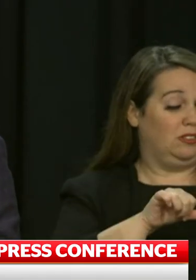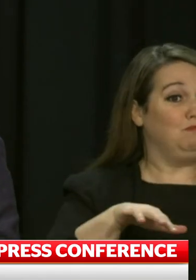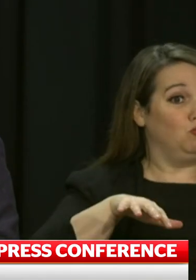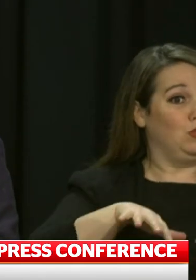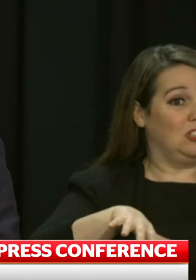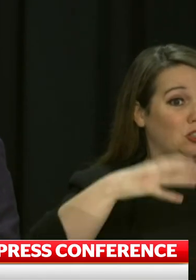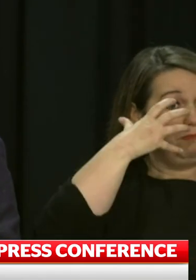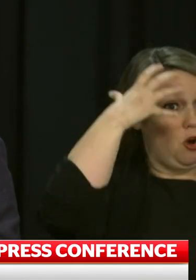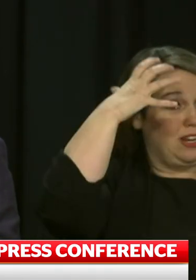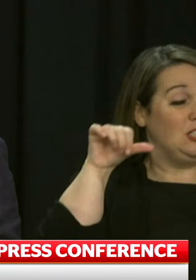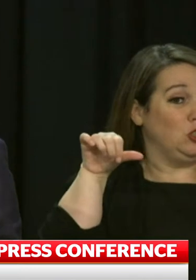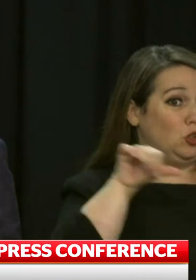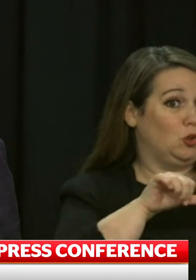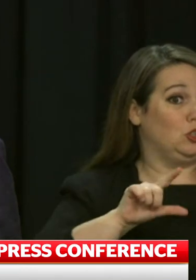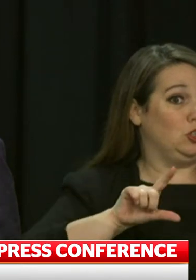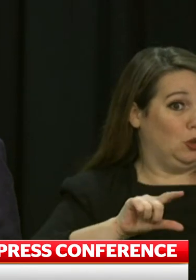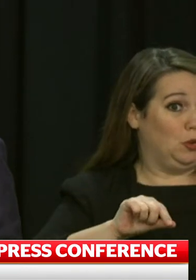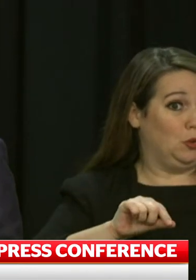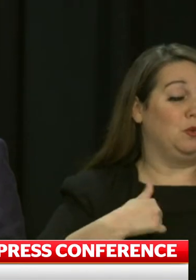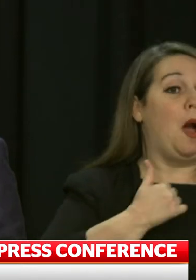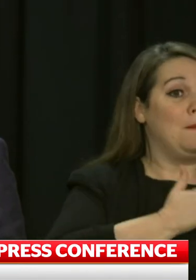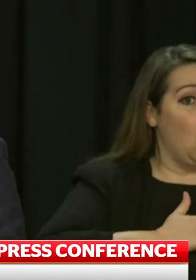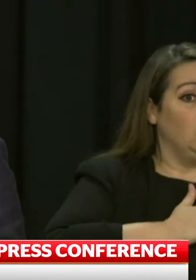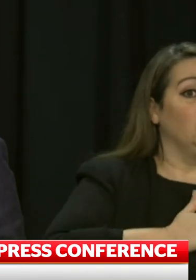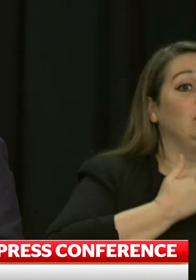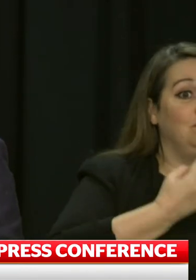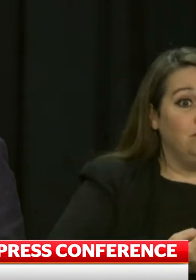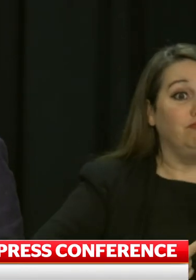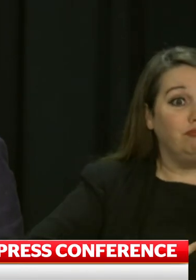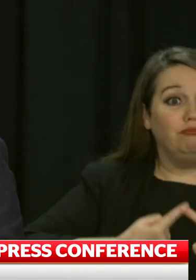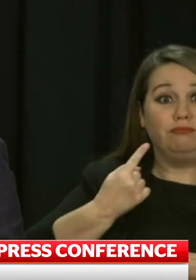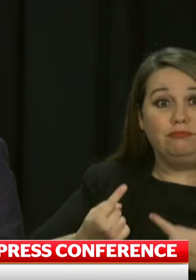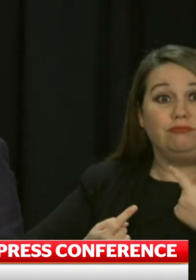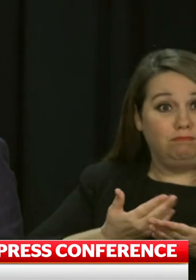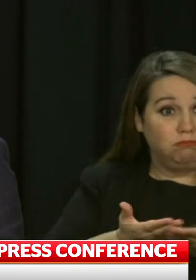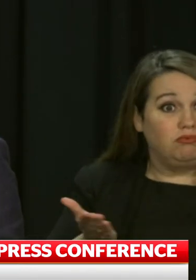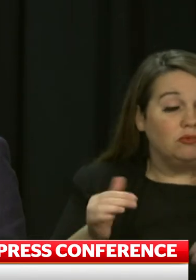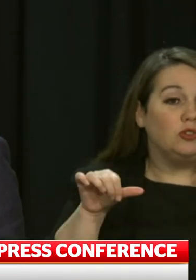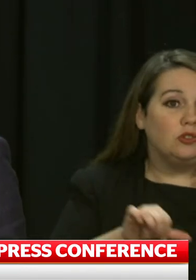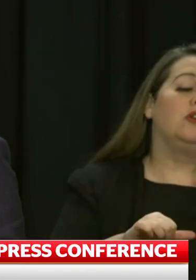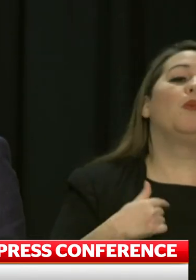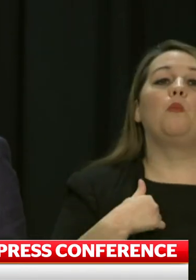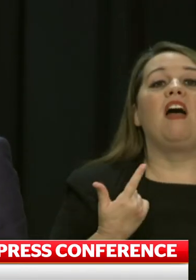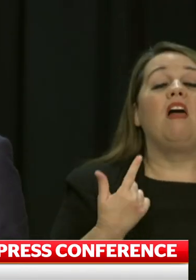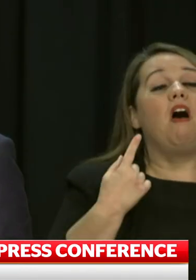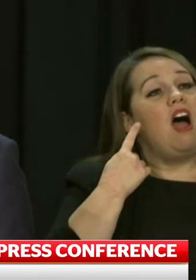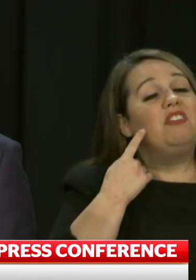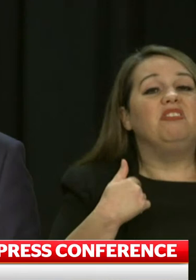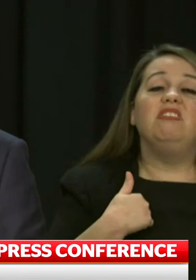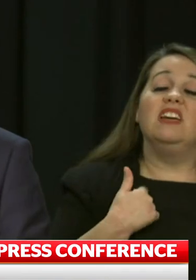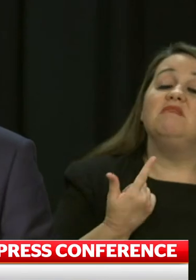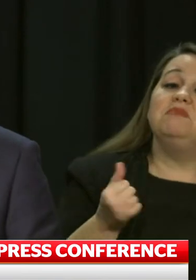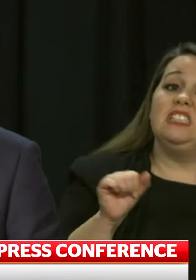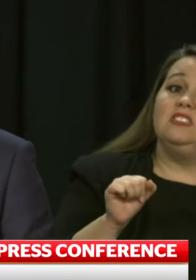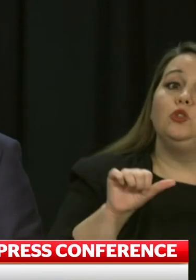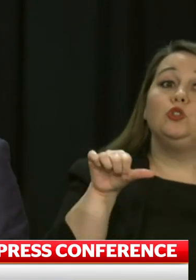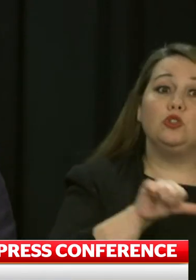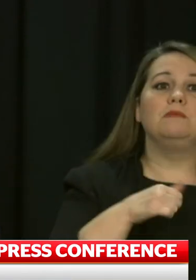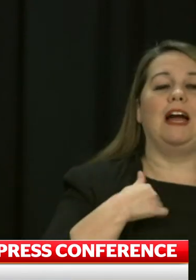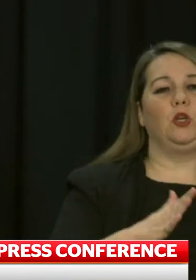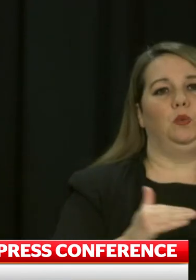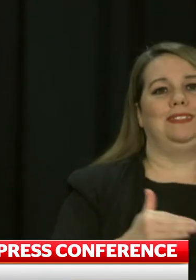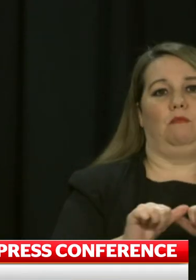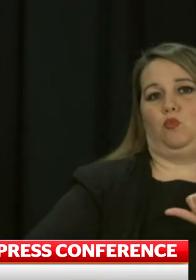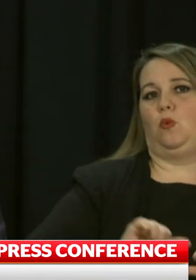for the monarchy with each of the individual countries, and we have a process in New Zealand which I'm quite proud of. Mark. On the